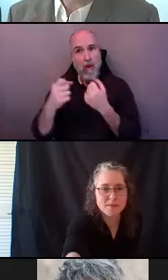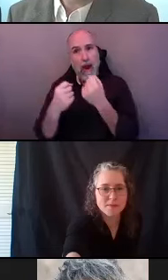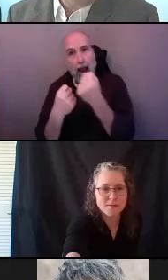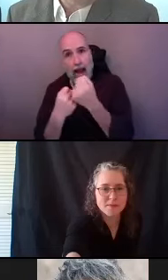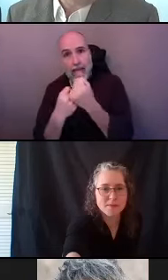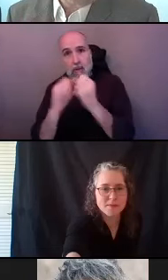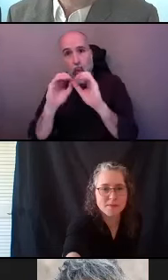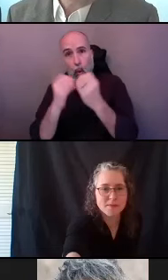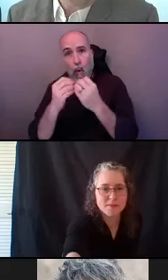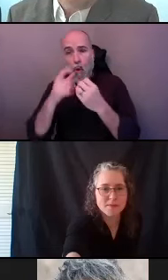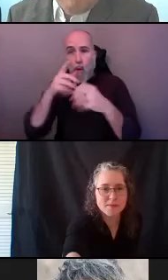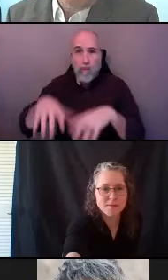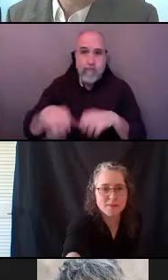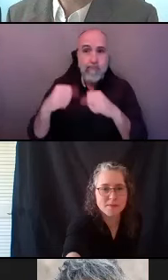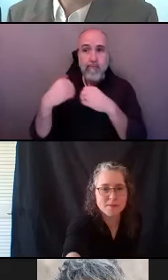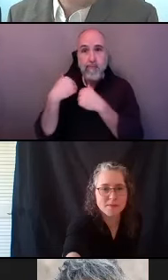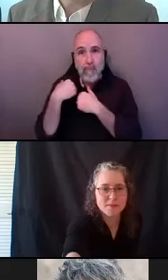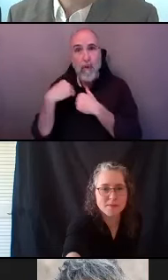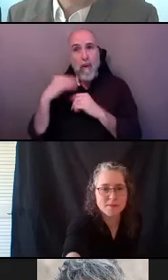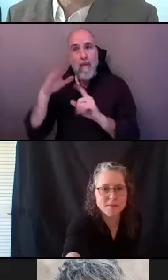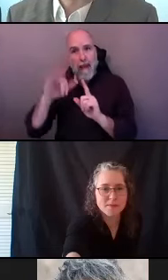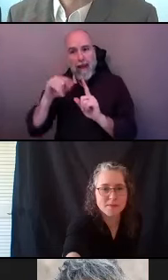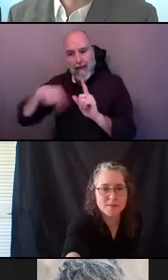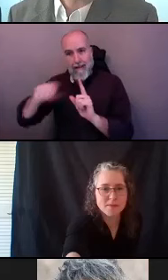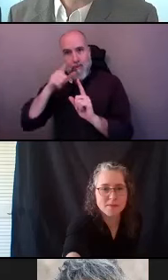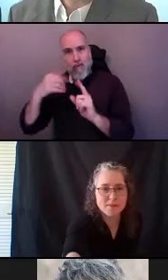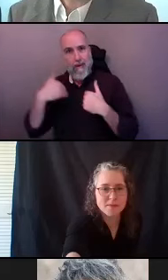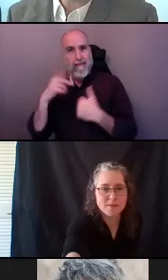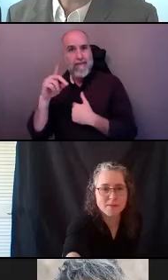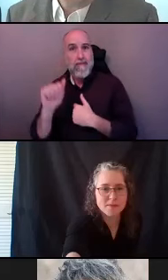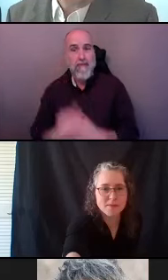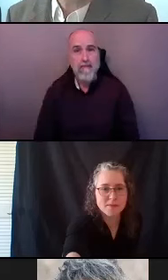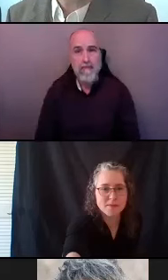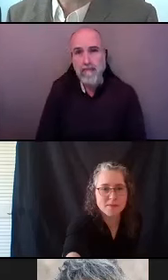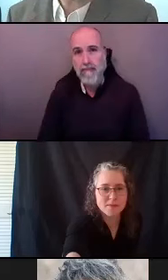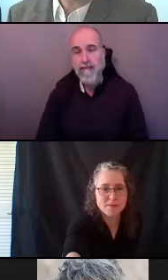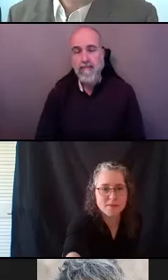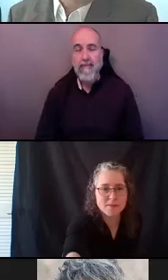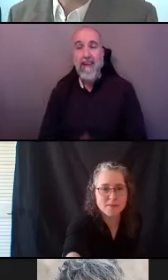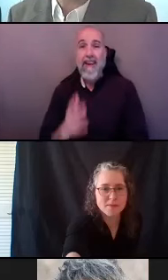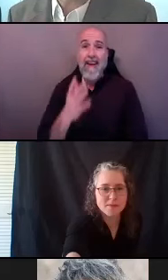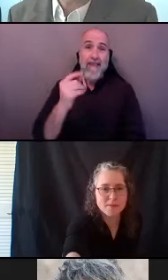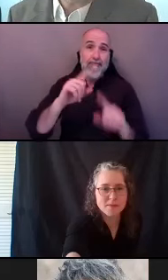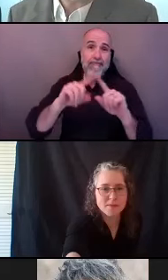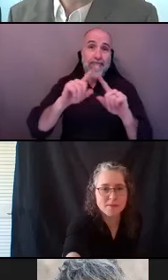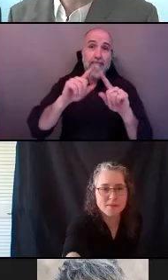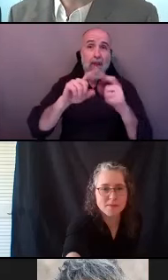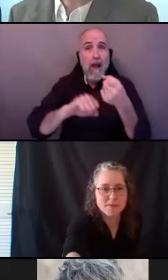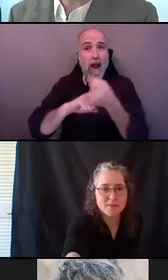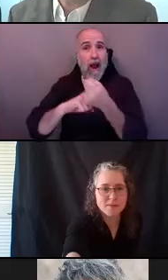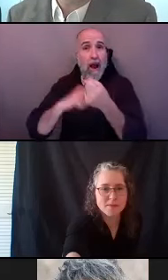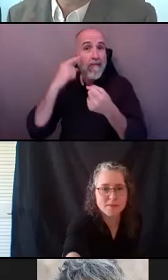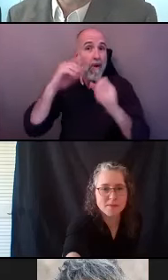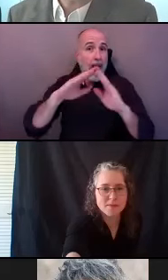run by, for and by people with disabilities. Housing advocates, not only on disability issues,